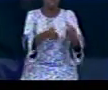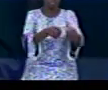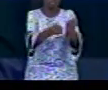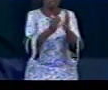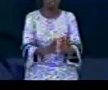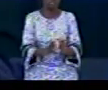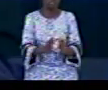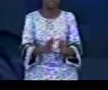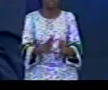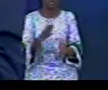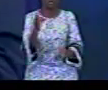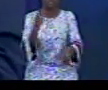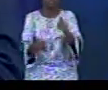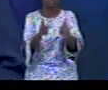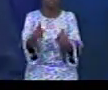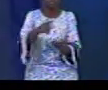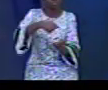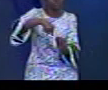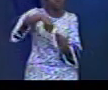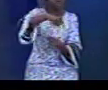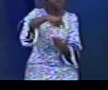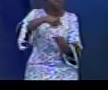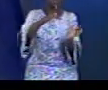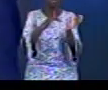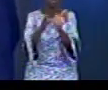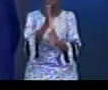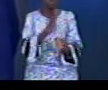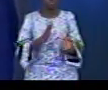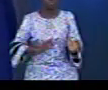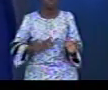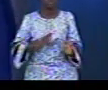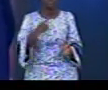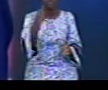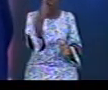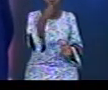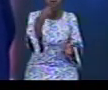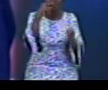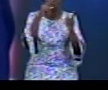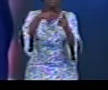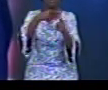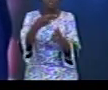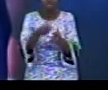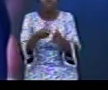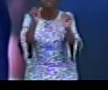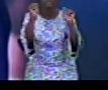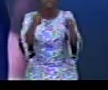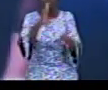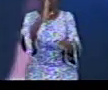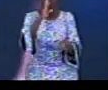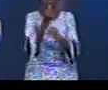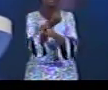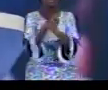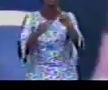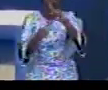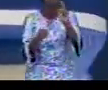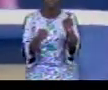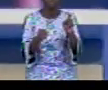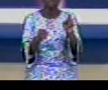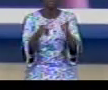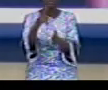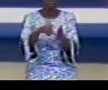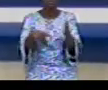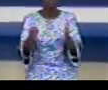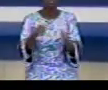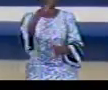surrounding Jesus Christ. Who then can be saved? What a question we